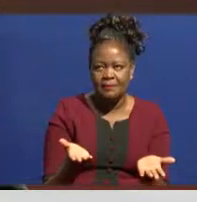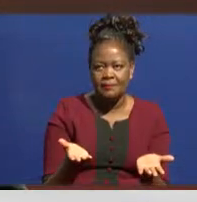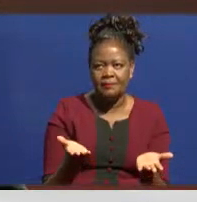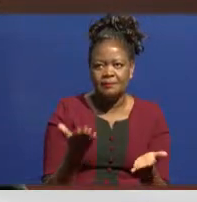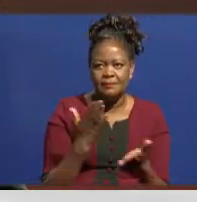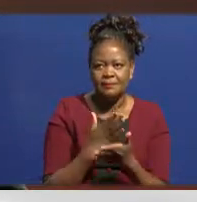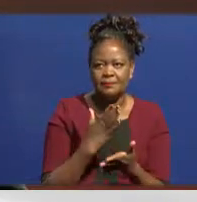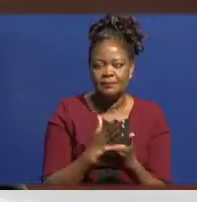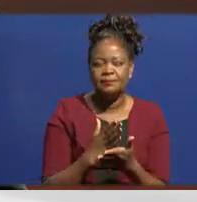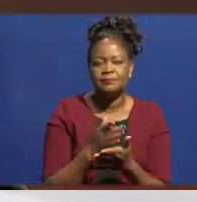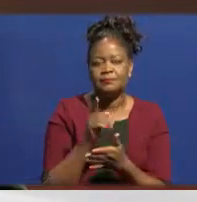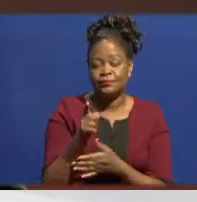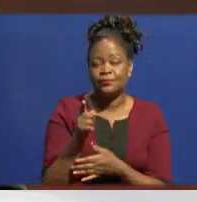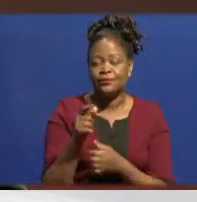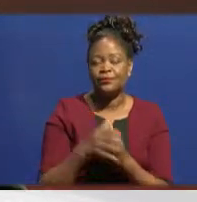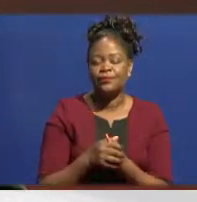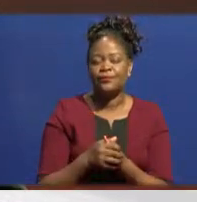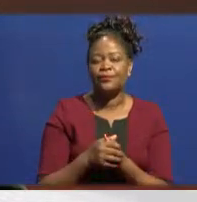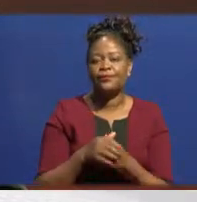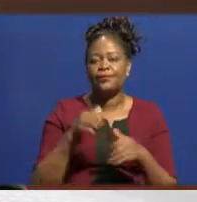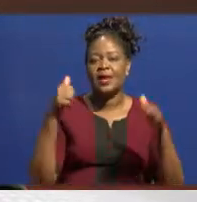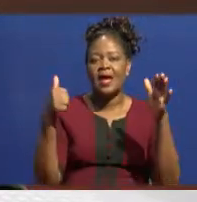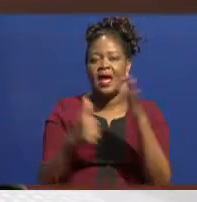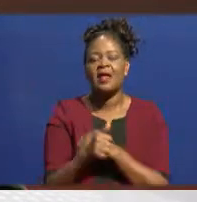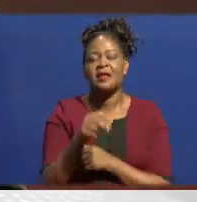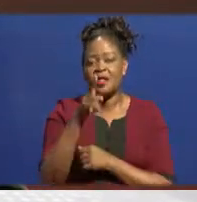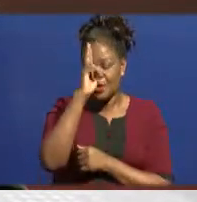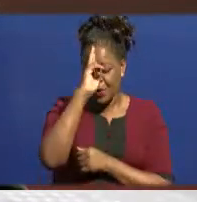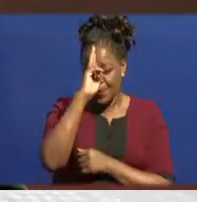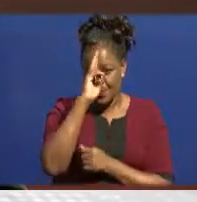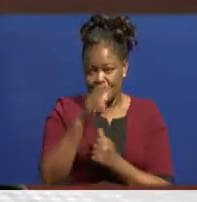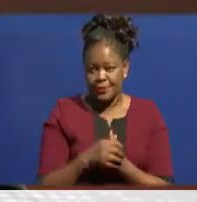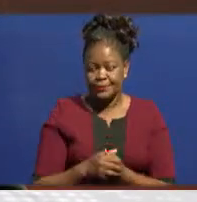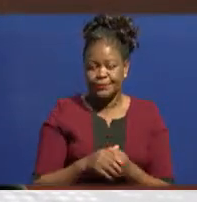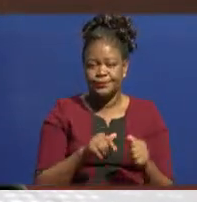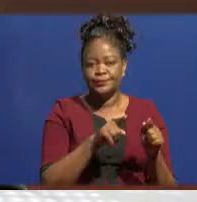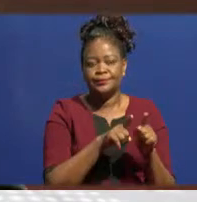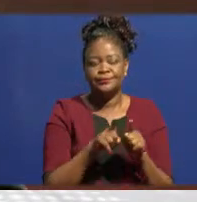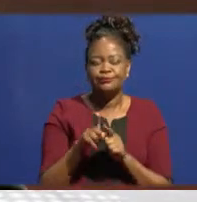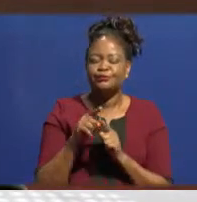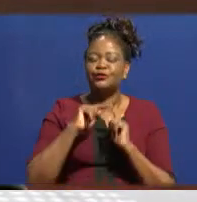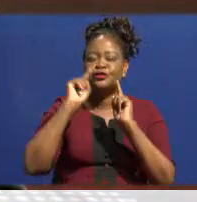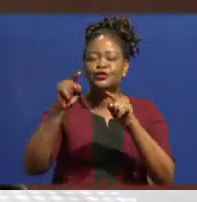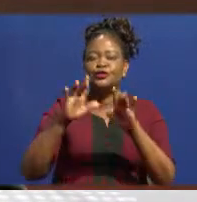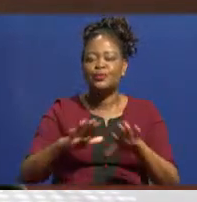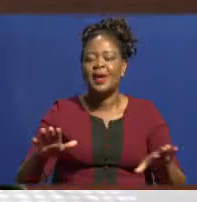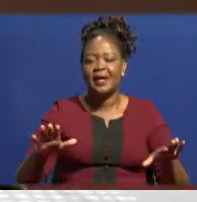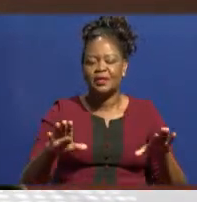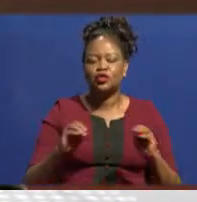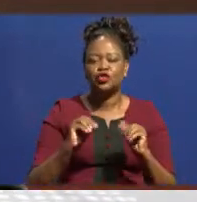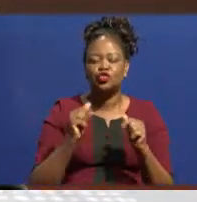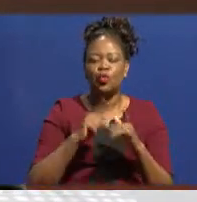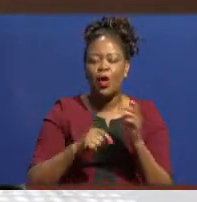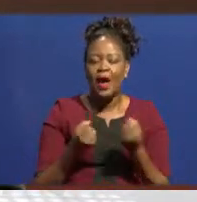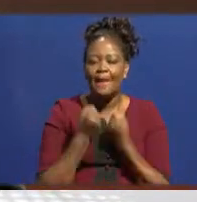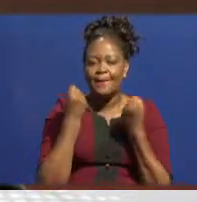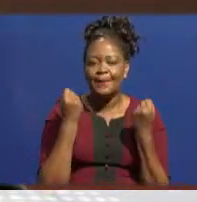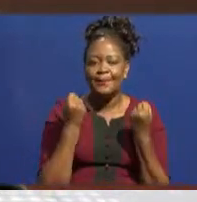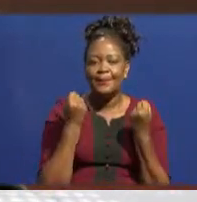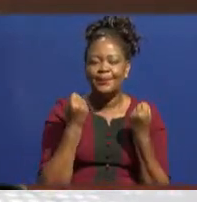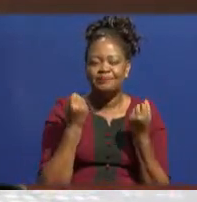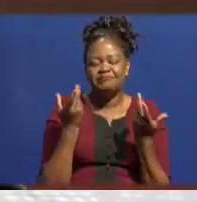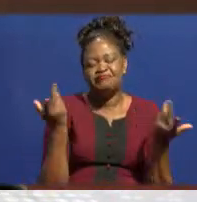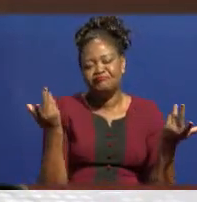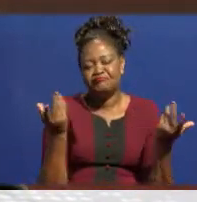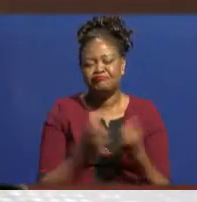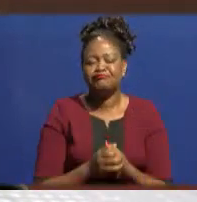Of course, it was under the watch of our police officers, and those has gone into the market and it was sold. What happened? It just hit